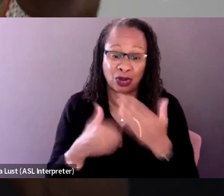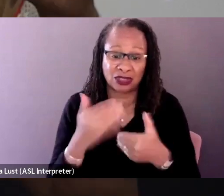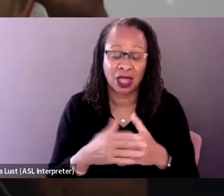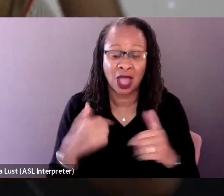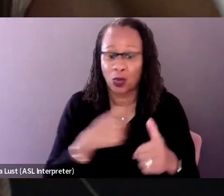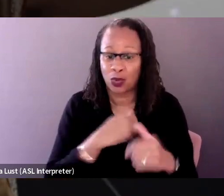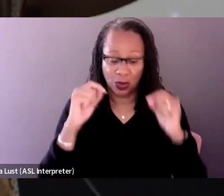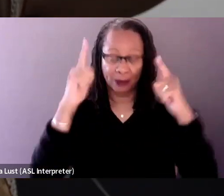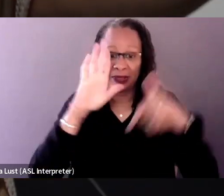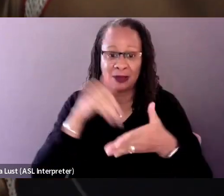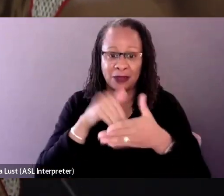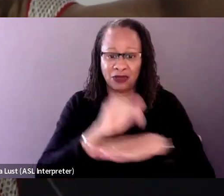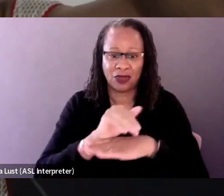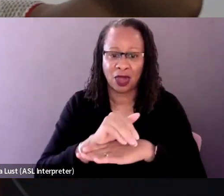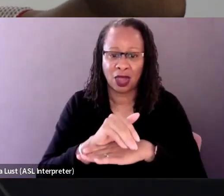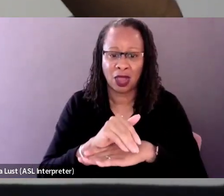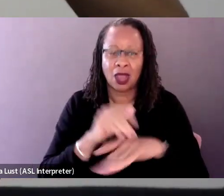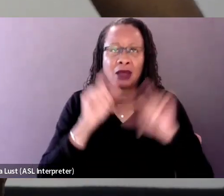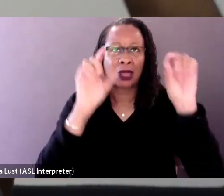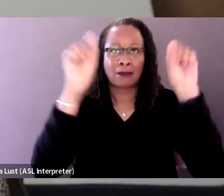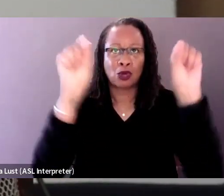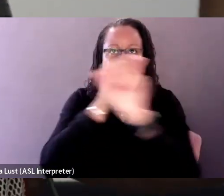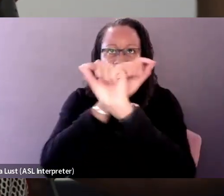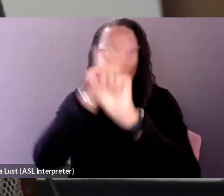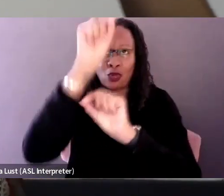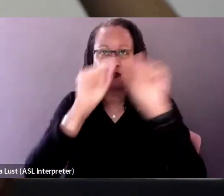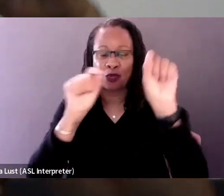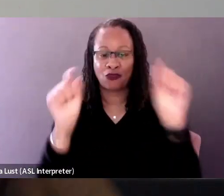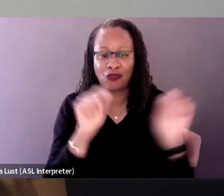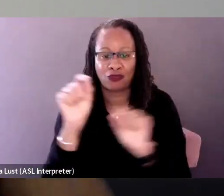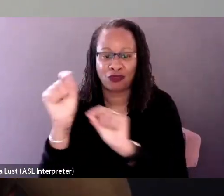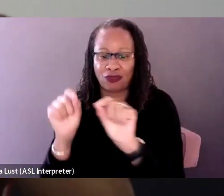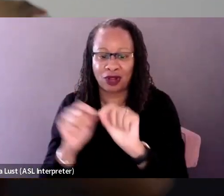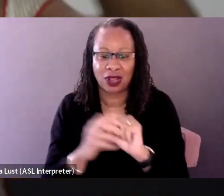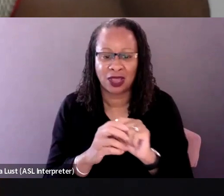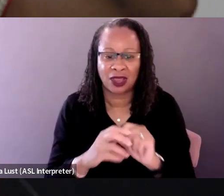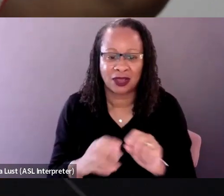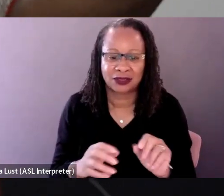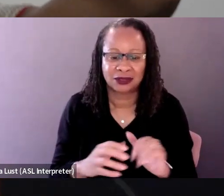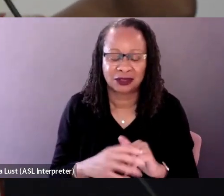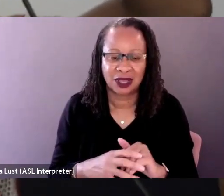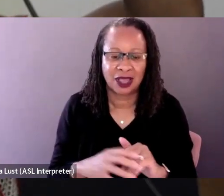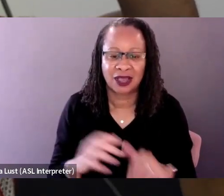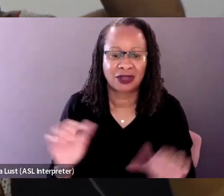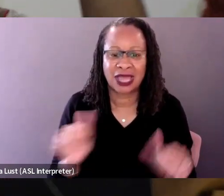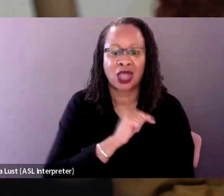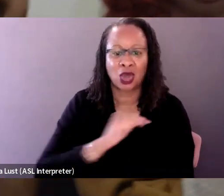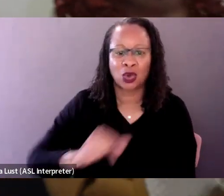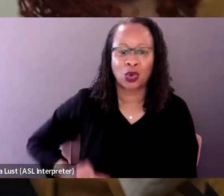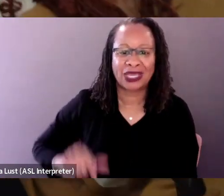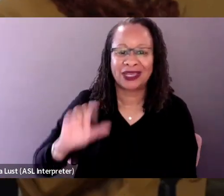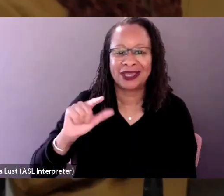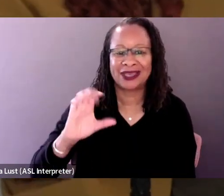night being like, oh, move this scene here and that scene there, this thing Like here. Queen Gambit. Like Queen Gambit, like playing chess on the ceiling